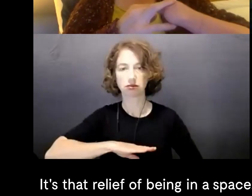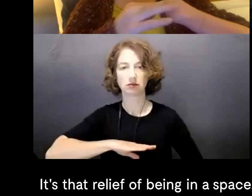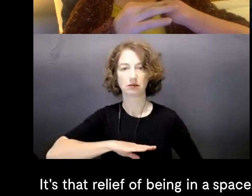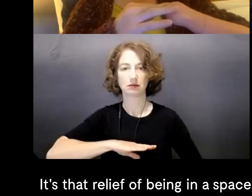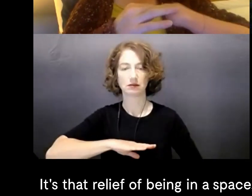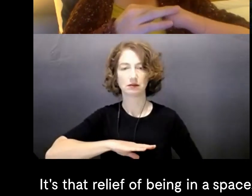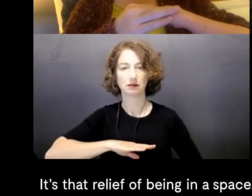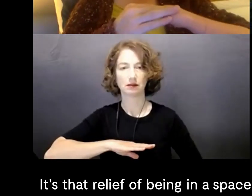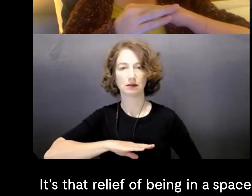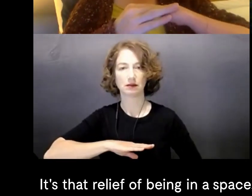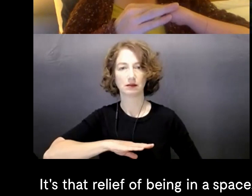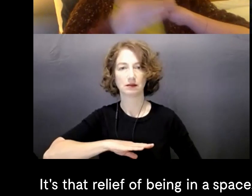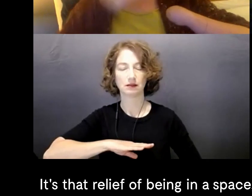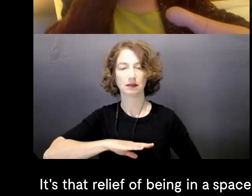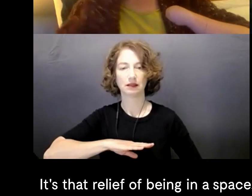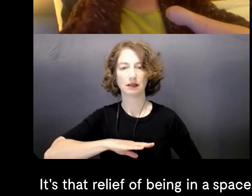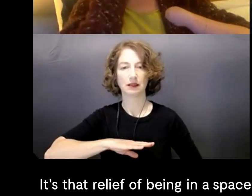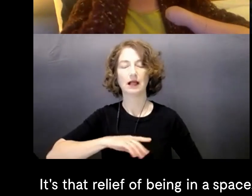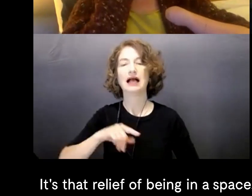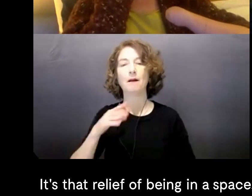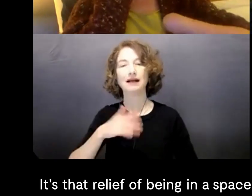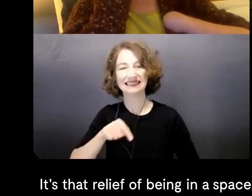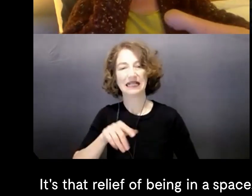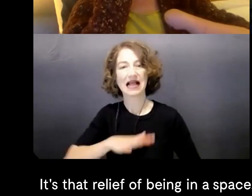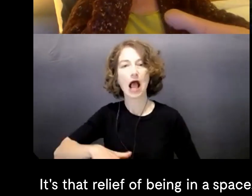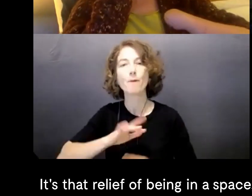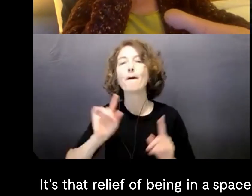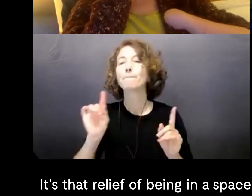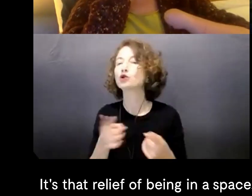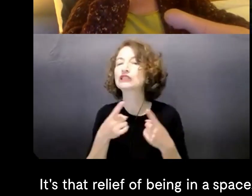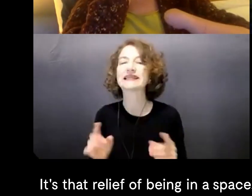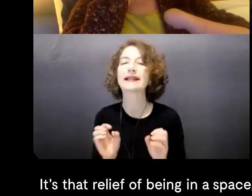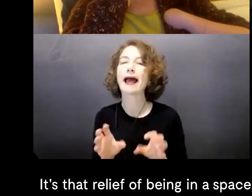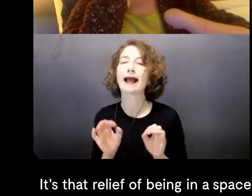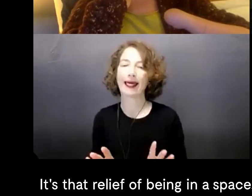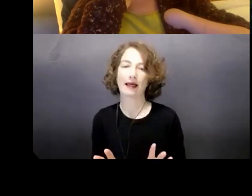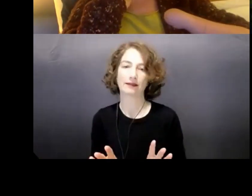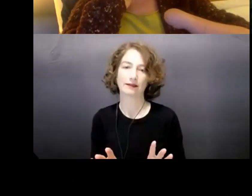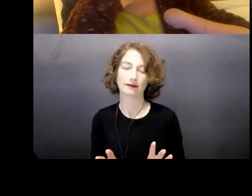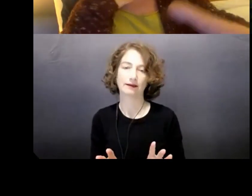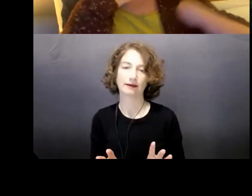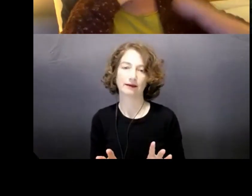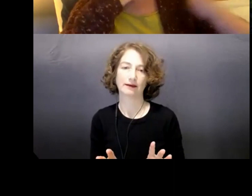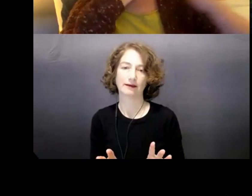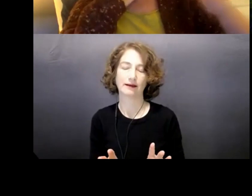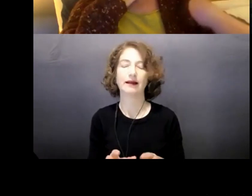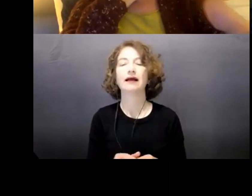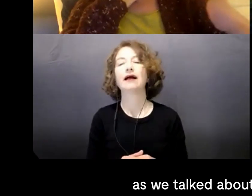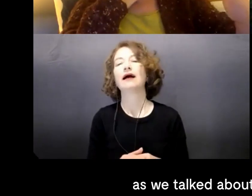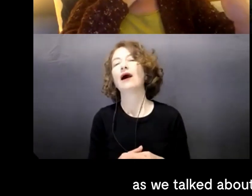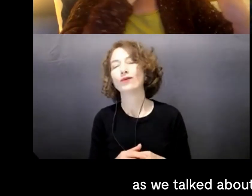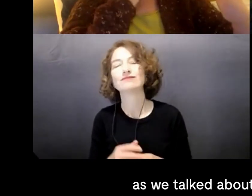space of not having to explain or not. And of course,